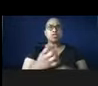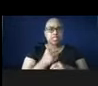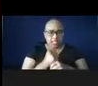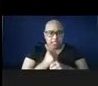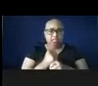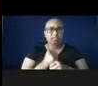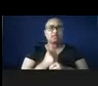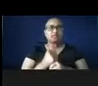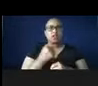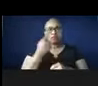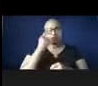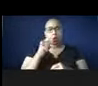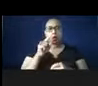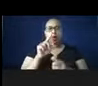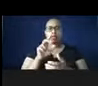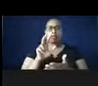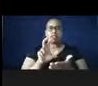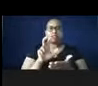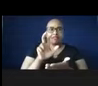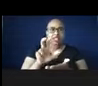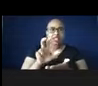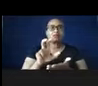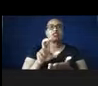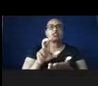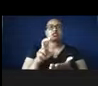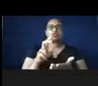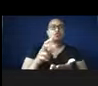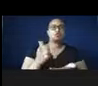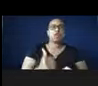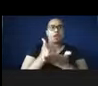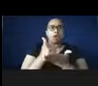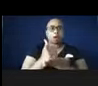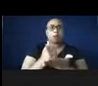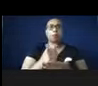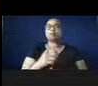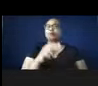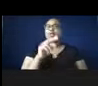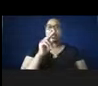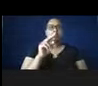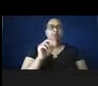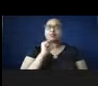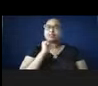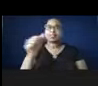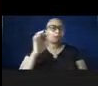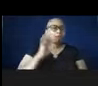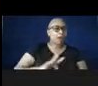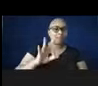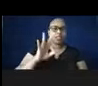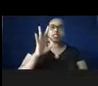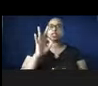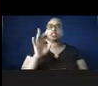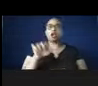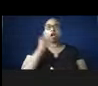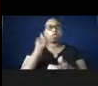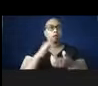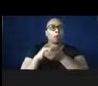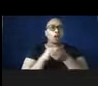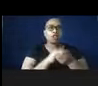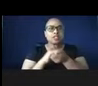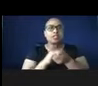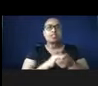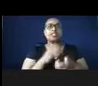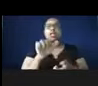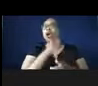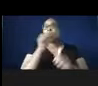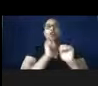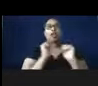to be capitalized by other partners, nonprofit partners, local government agencies,